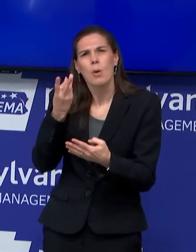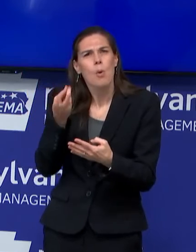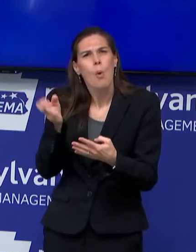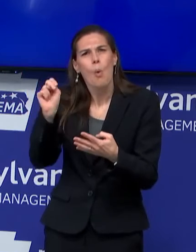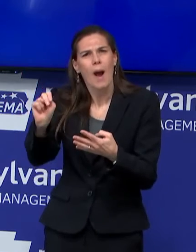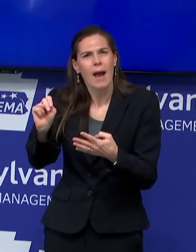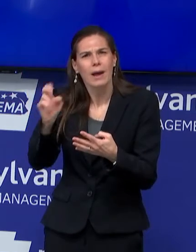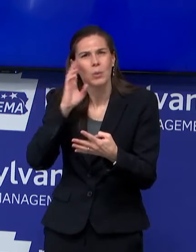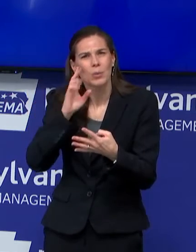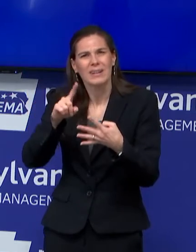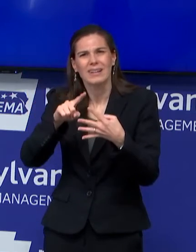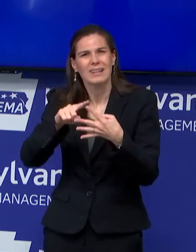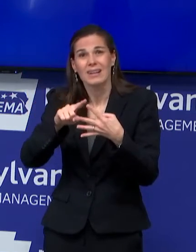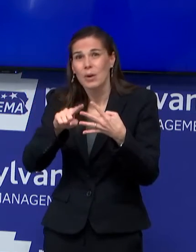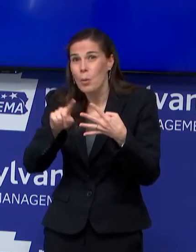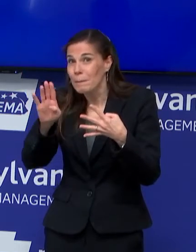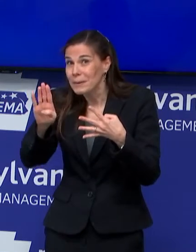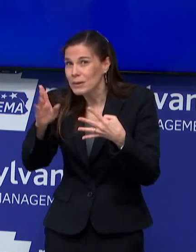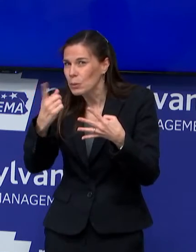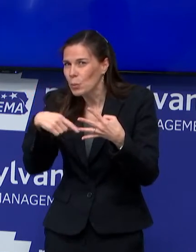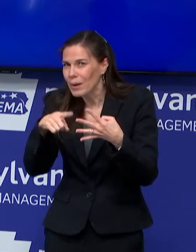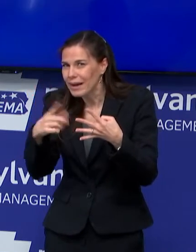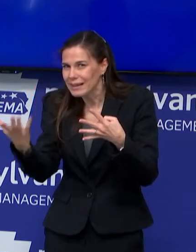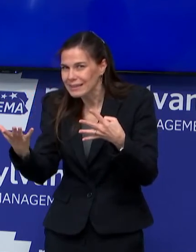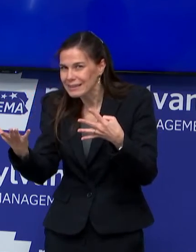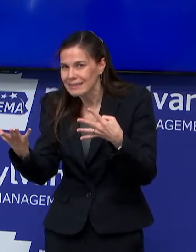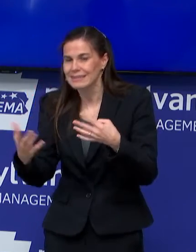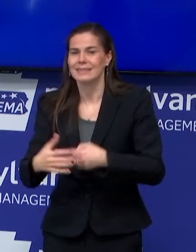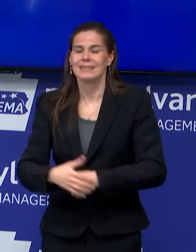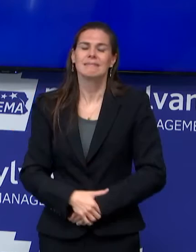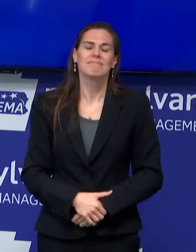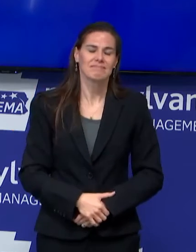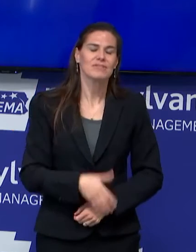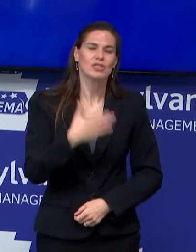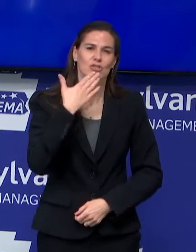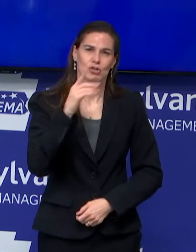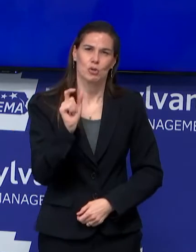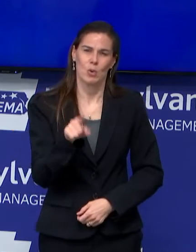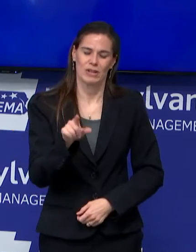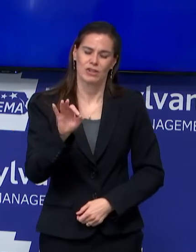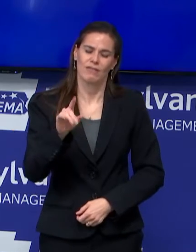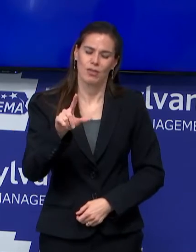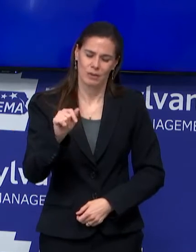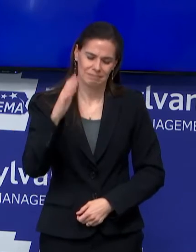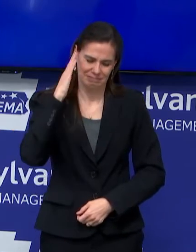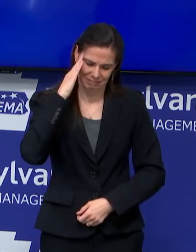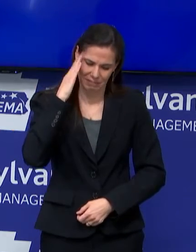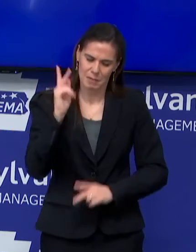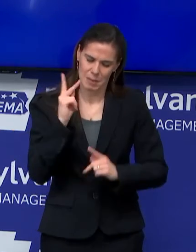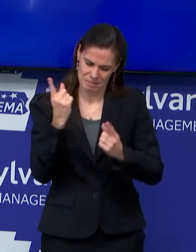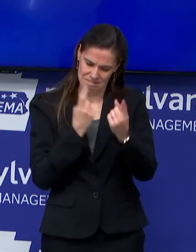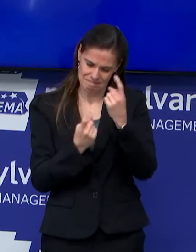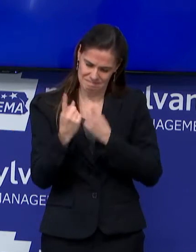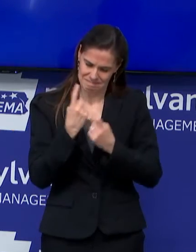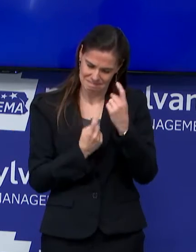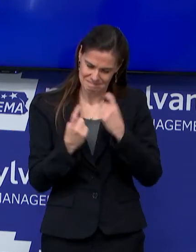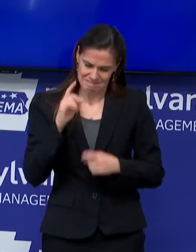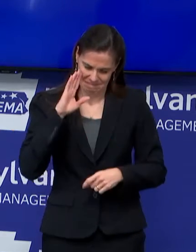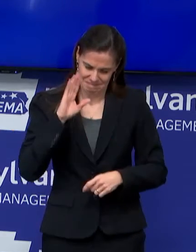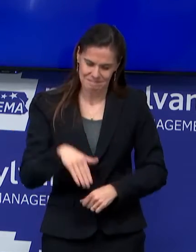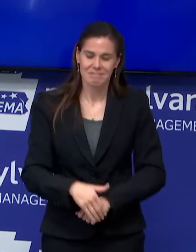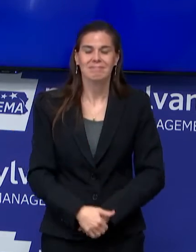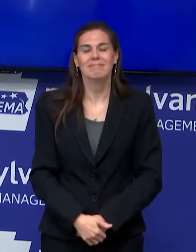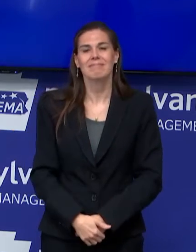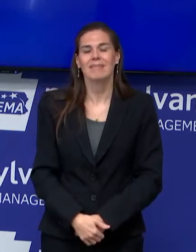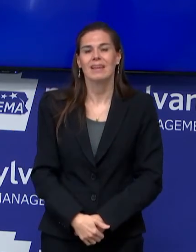we going to get to phase 1B? I know this is a very good question, Flora, and one that does continue to come up. I